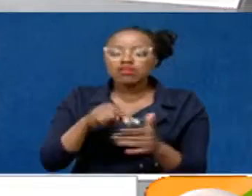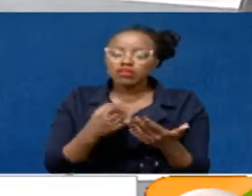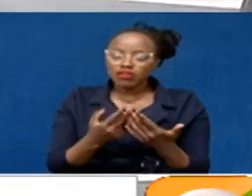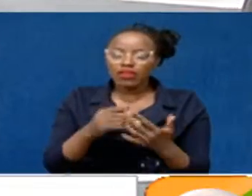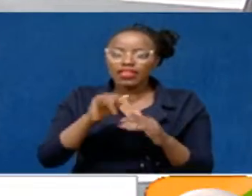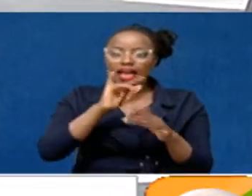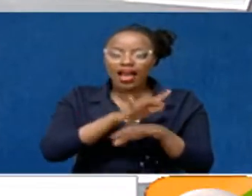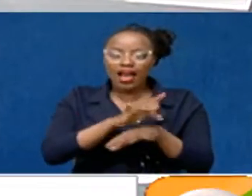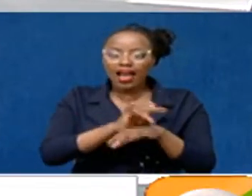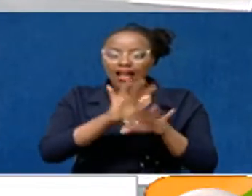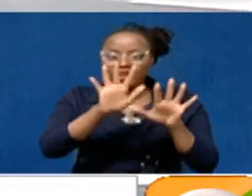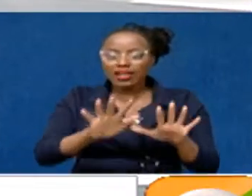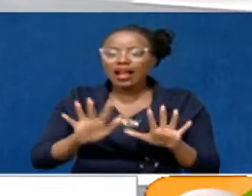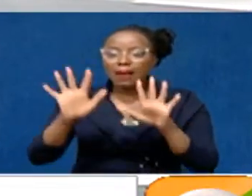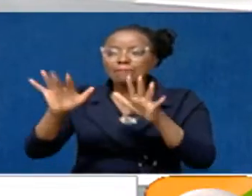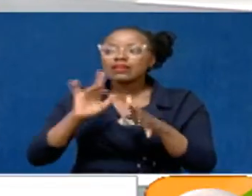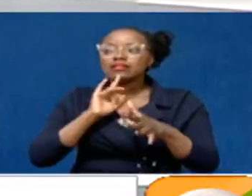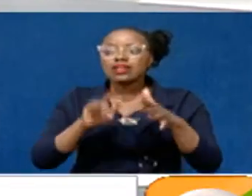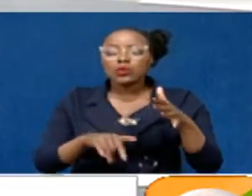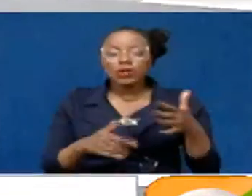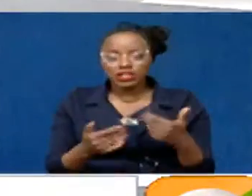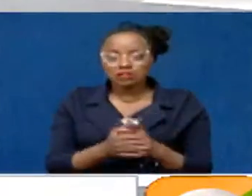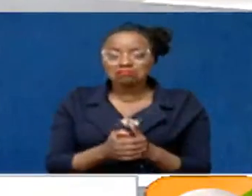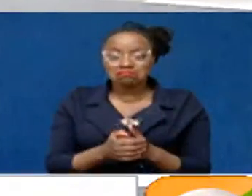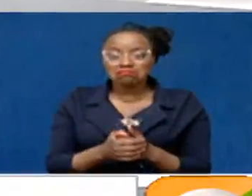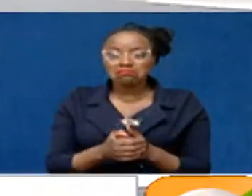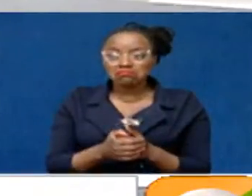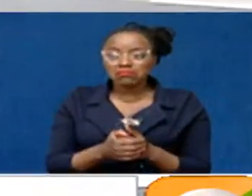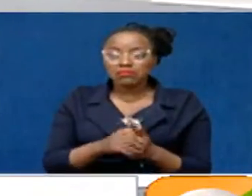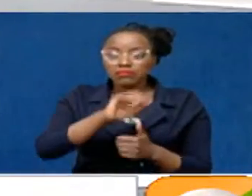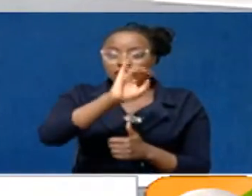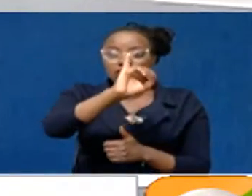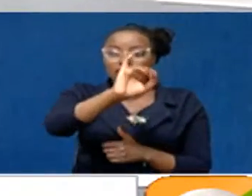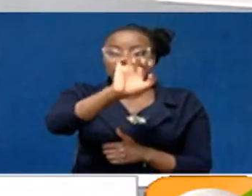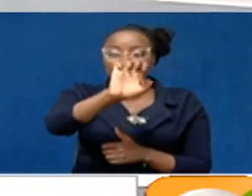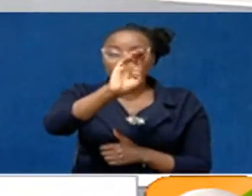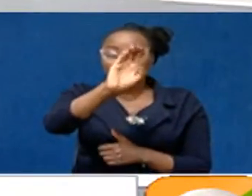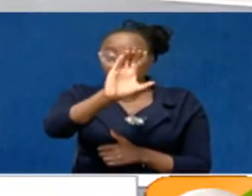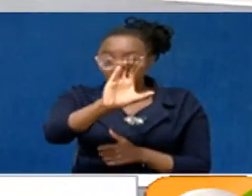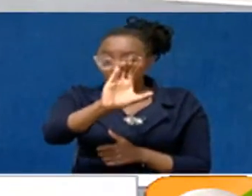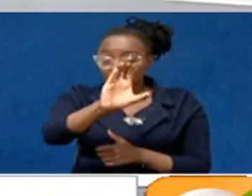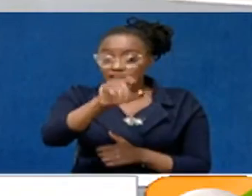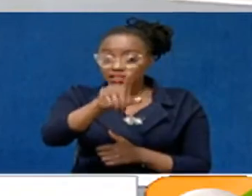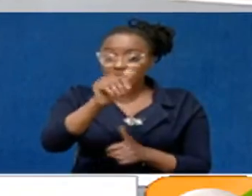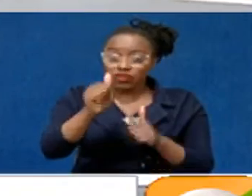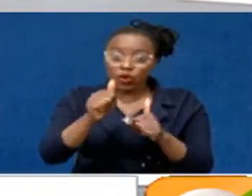early campaigns, and they actually said that. So the IEBC,